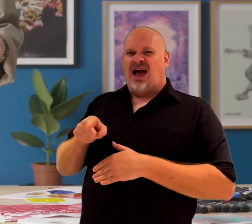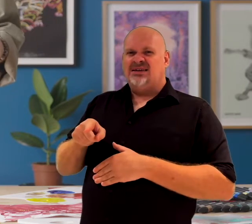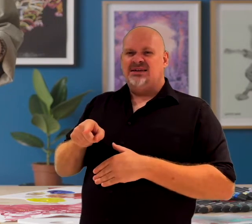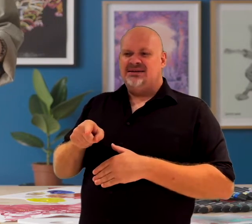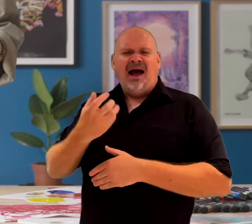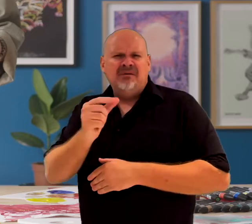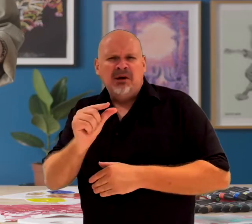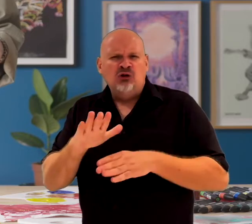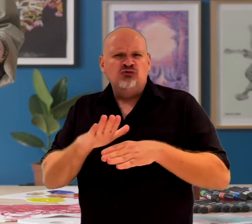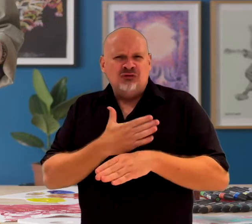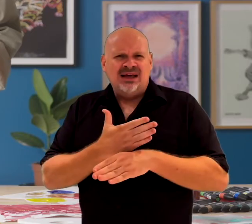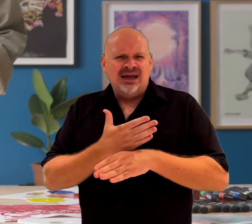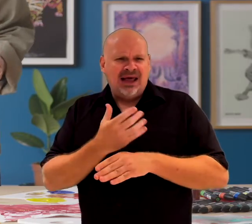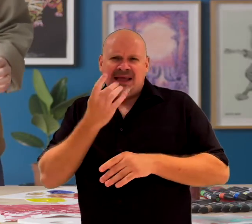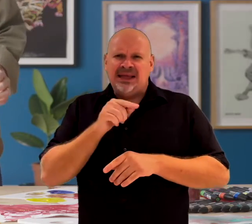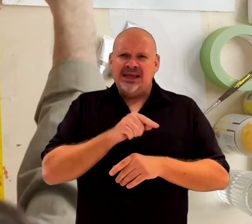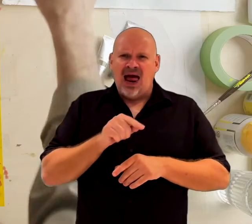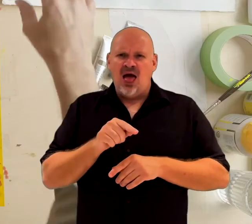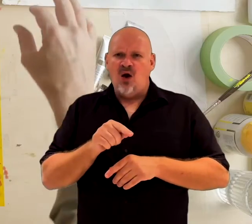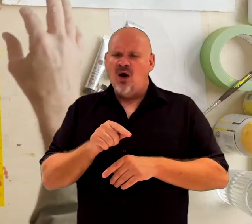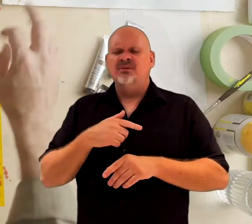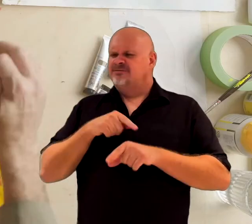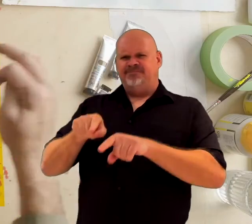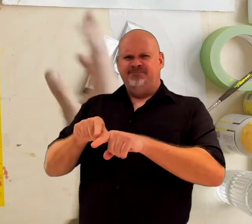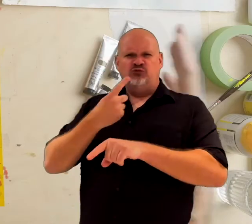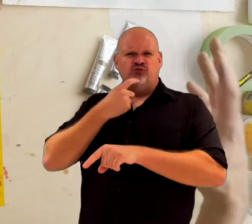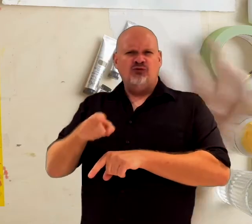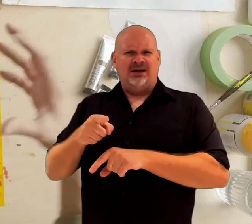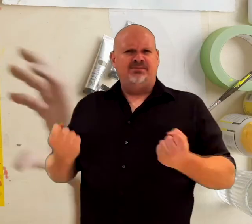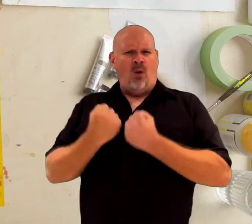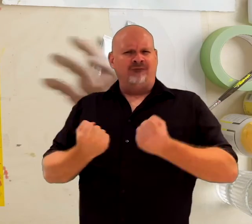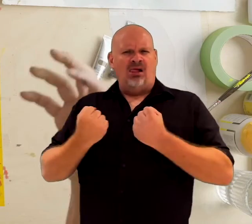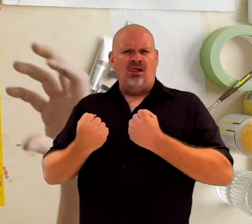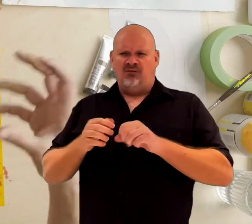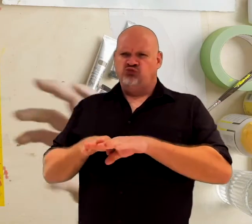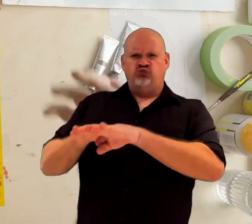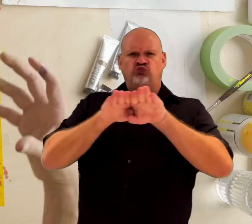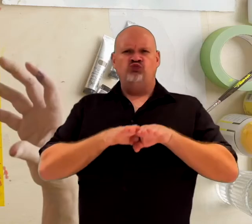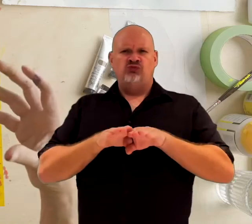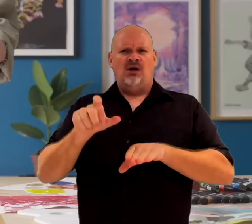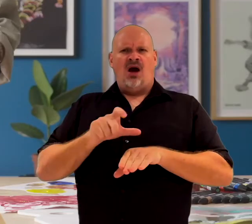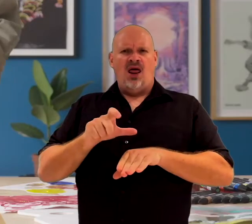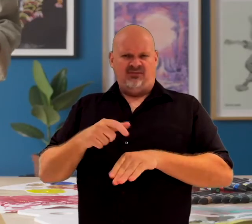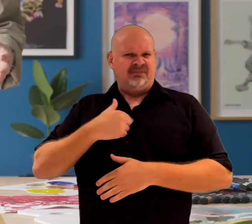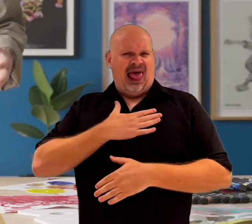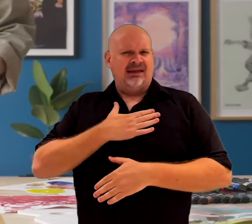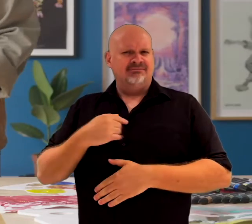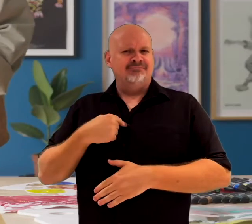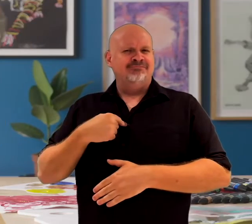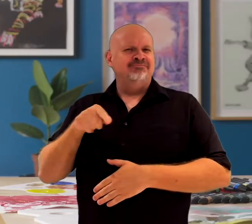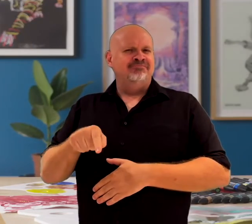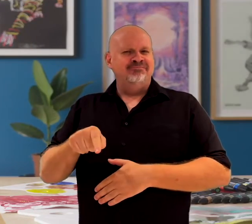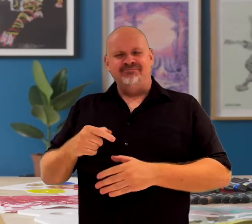the red, even though there's a little bit of green and a little yellow there, the red was like the powerful uniform to this